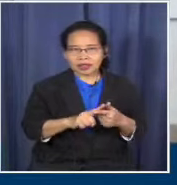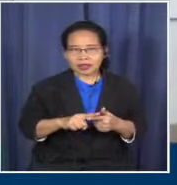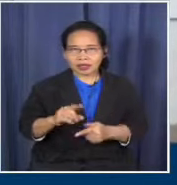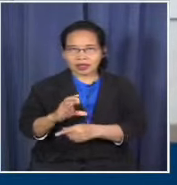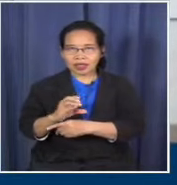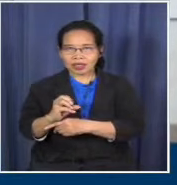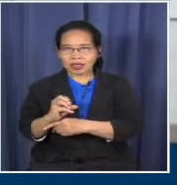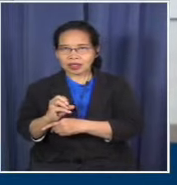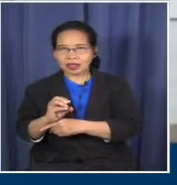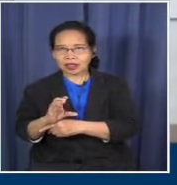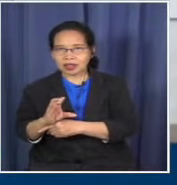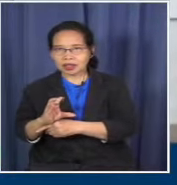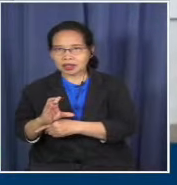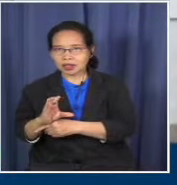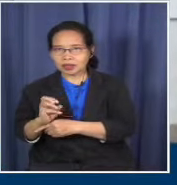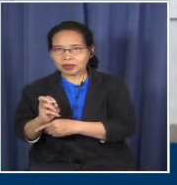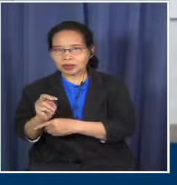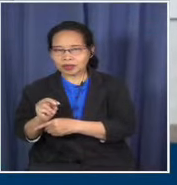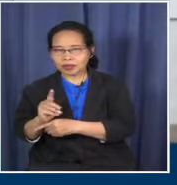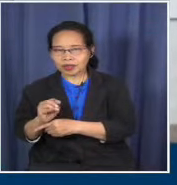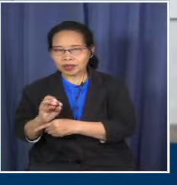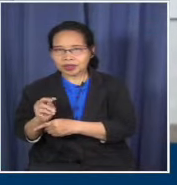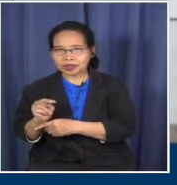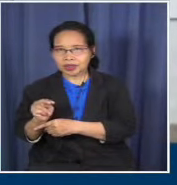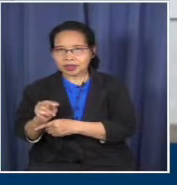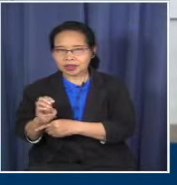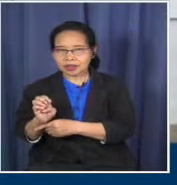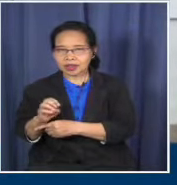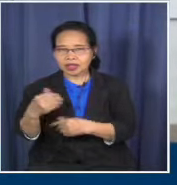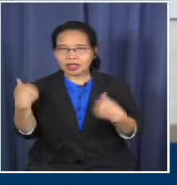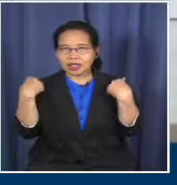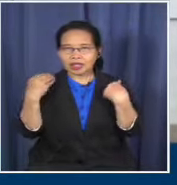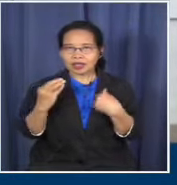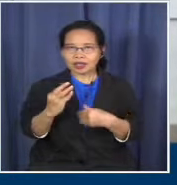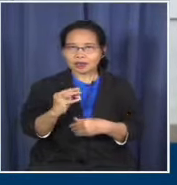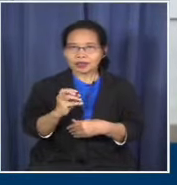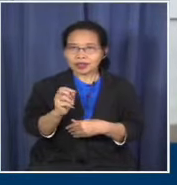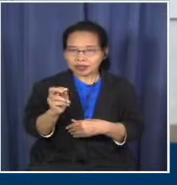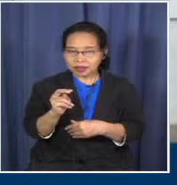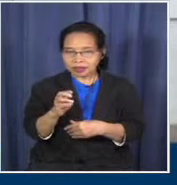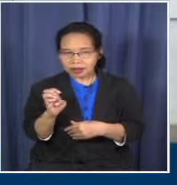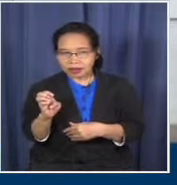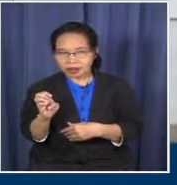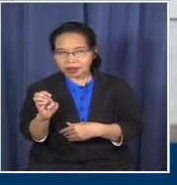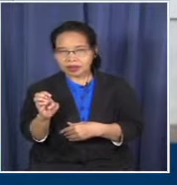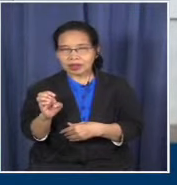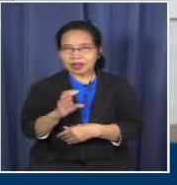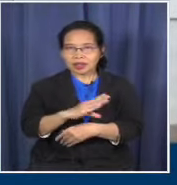nitrogen, carbon dioxide, methane,